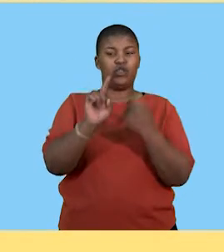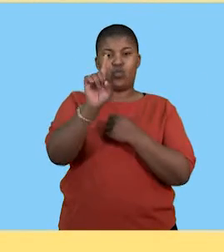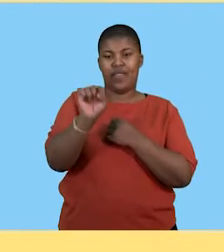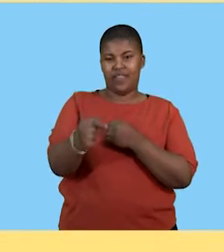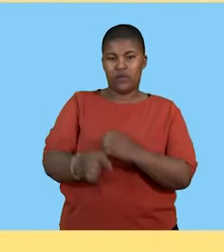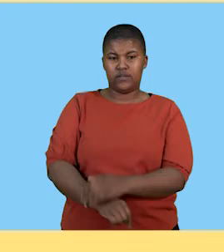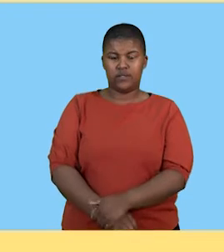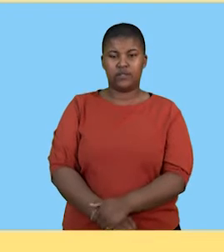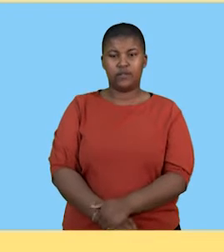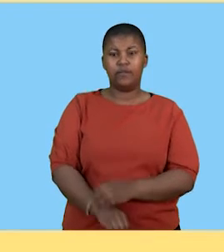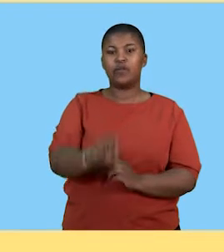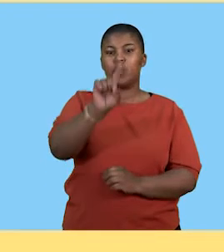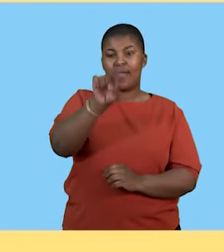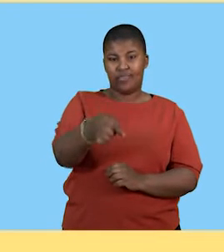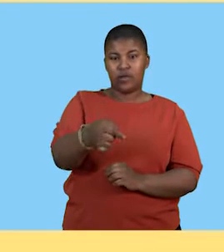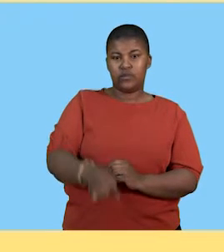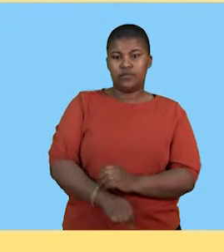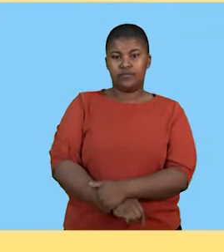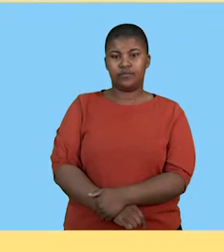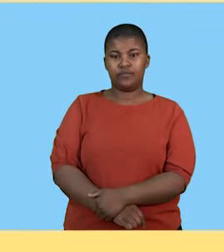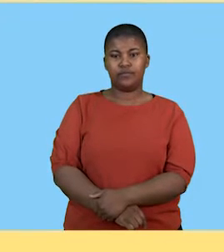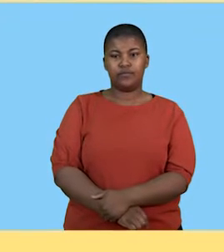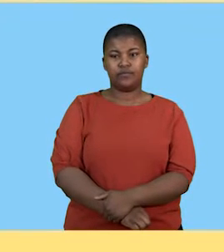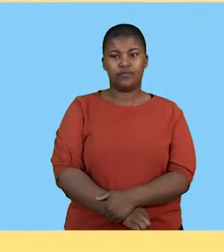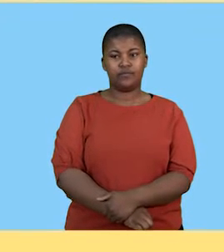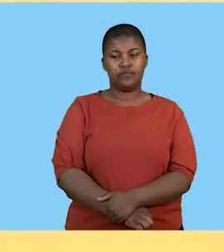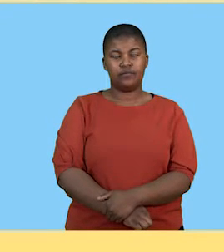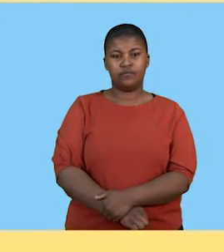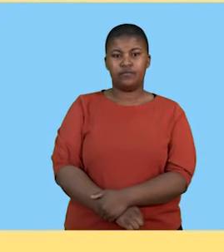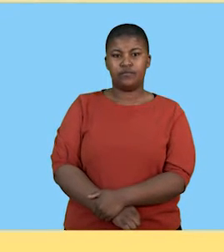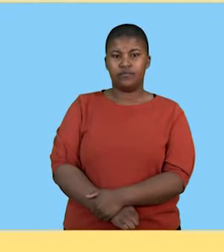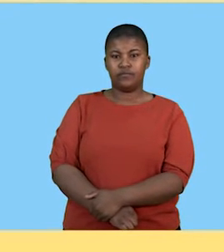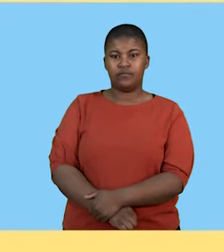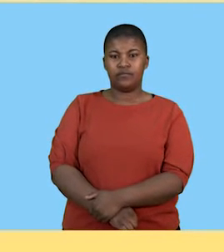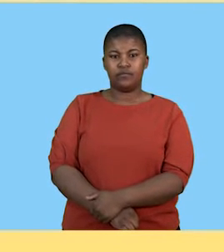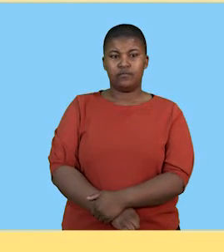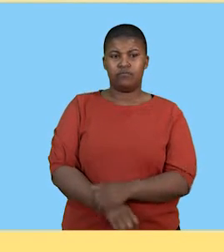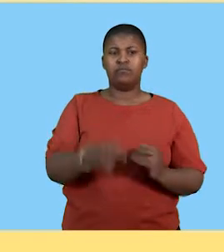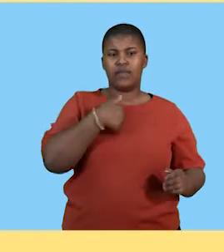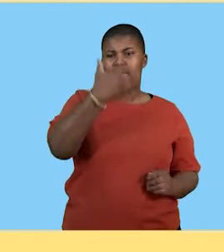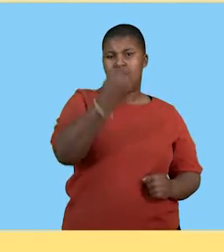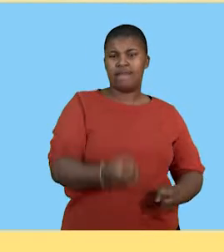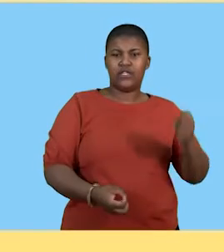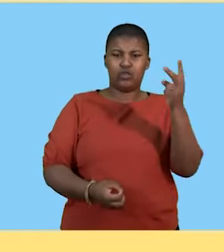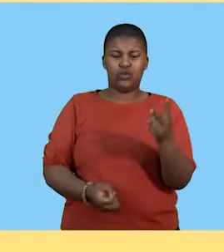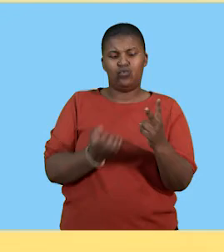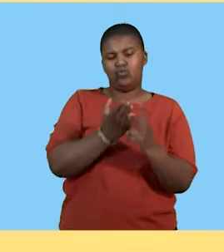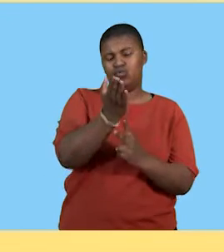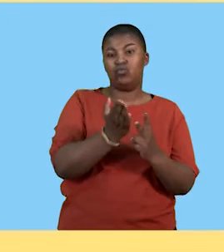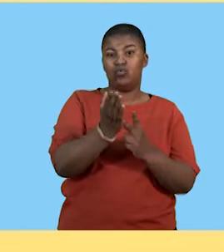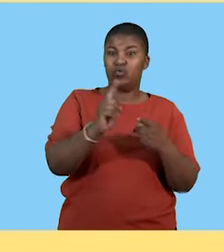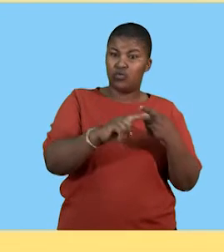1,000. That will give you 1,000. So I have two depreciation amounts. I